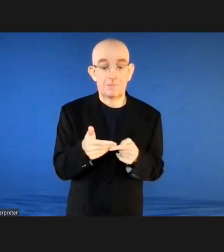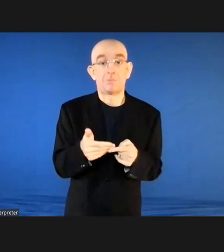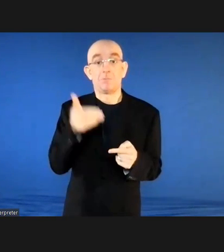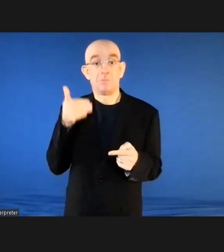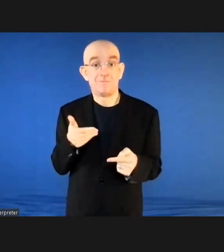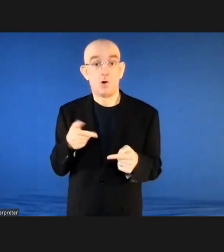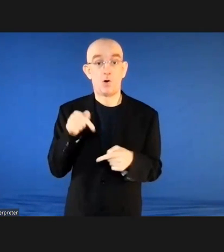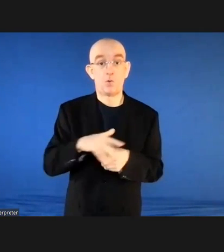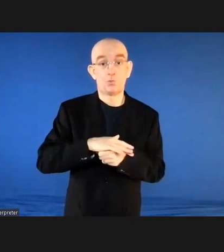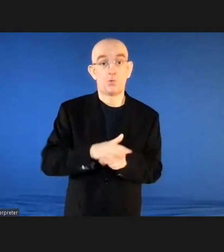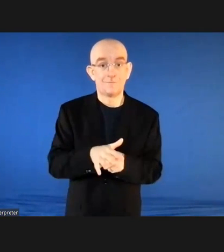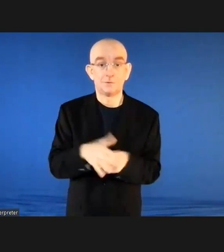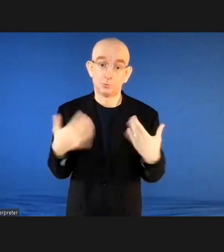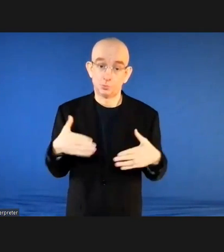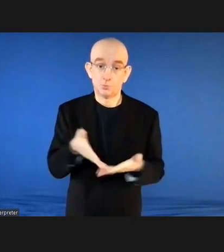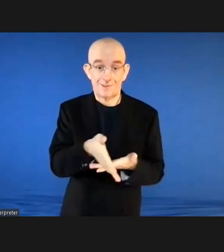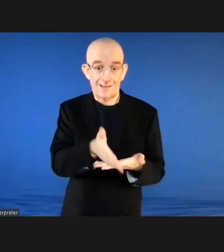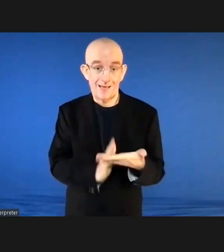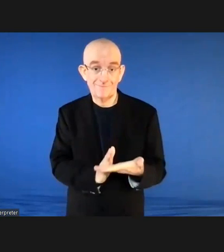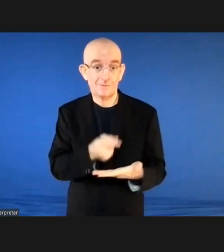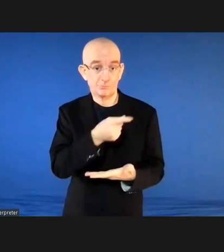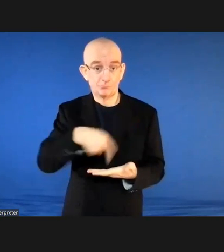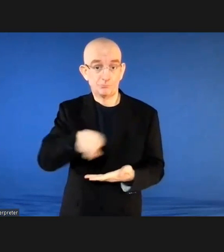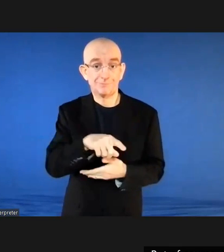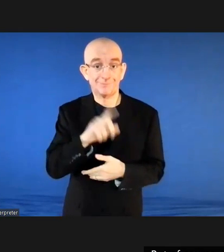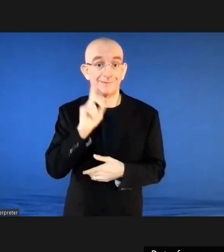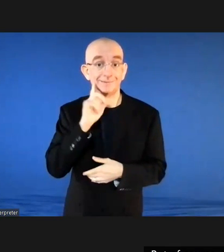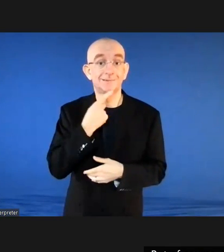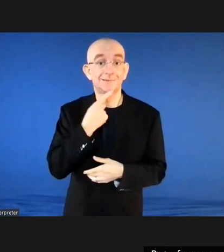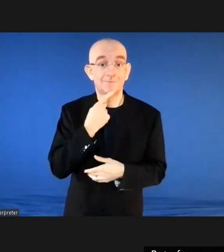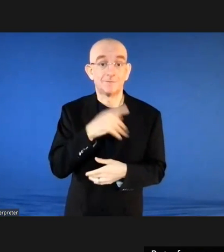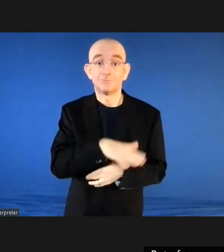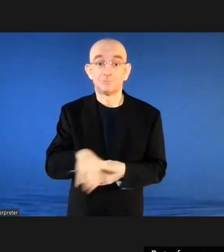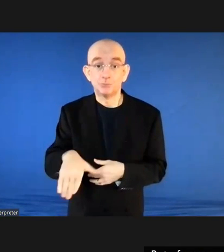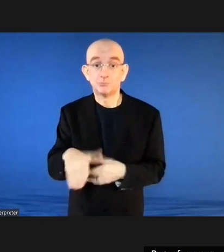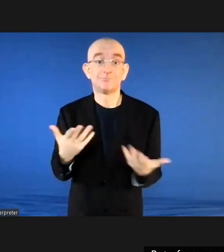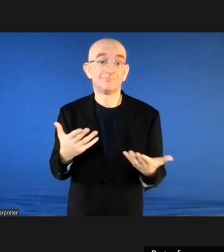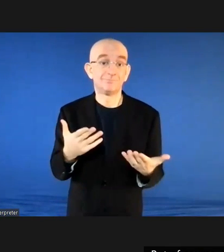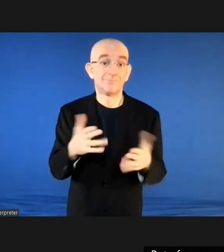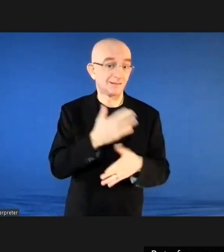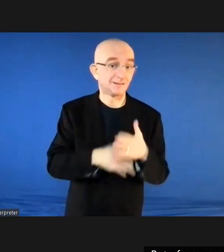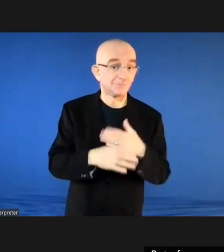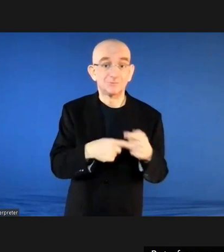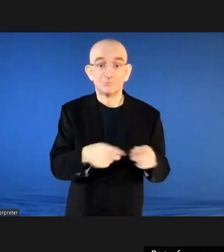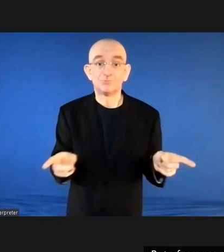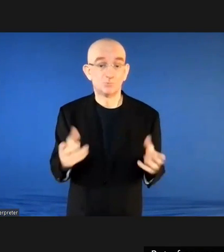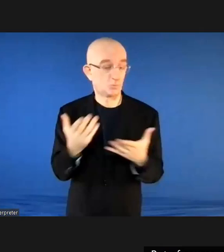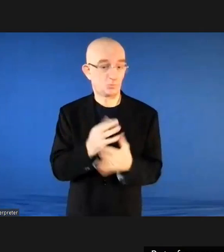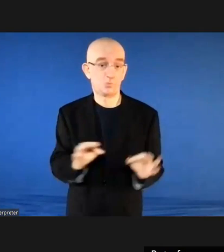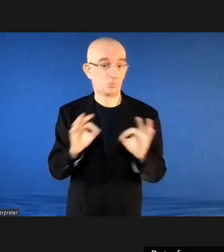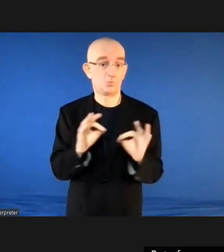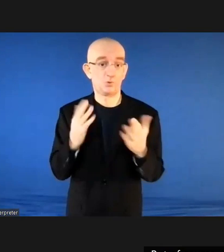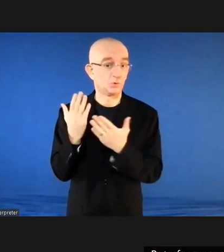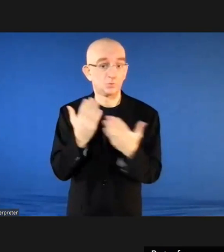huge obstacles in getting to school, inaccessible buildings, transport, curricula that is not